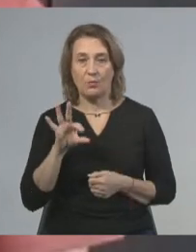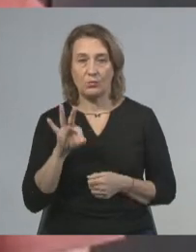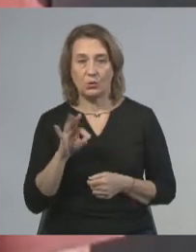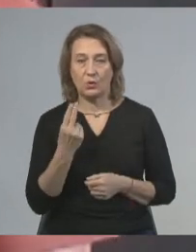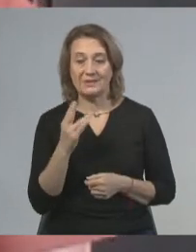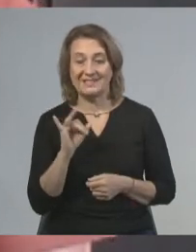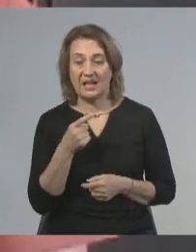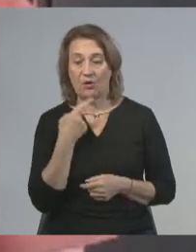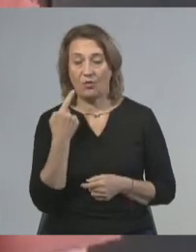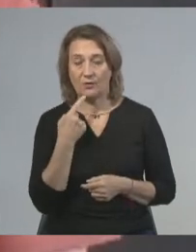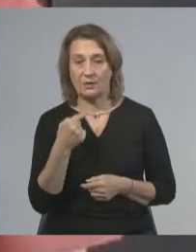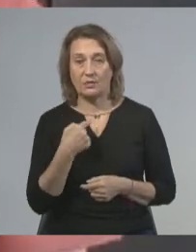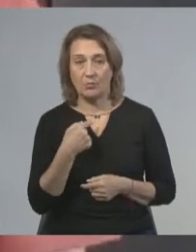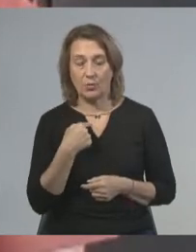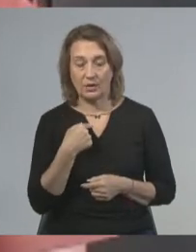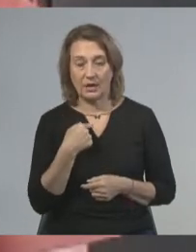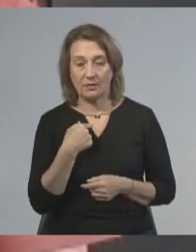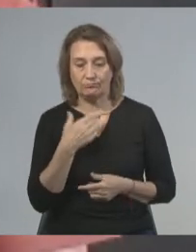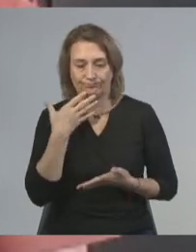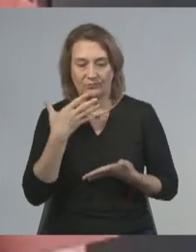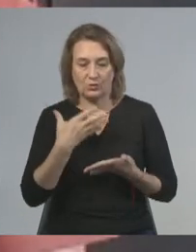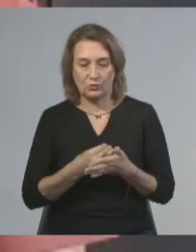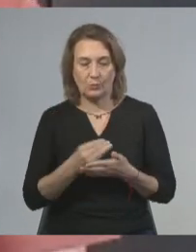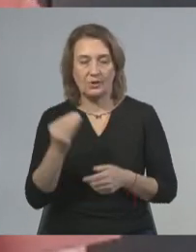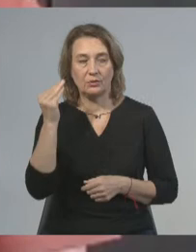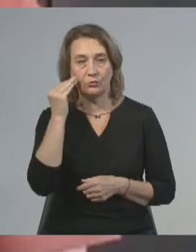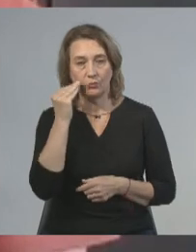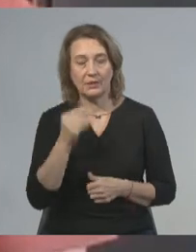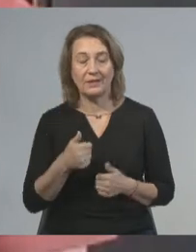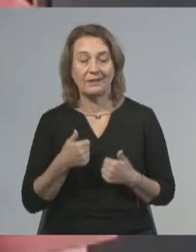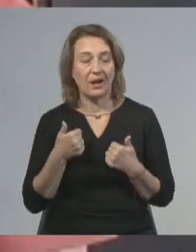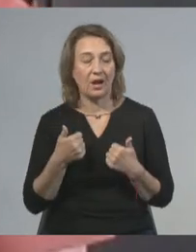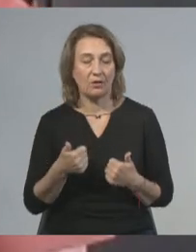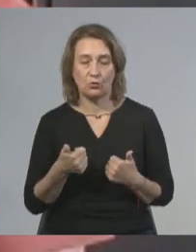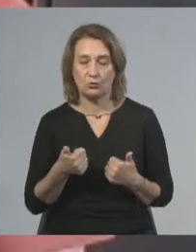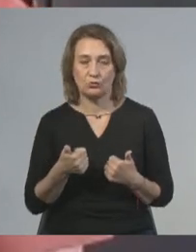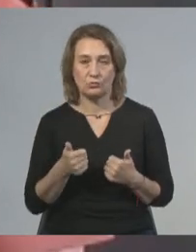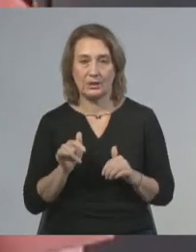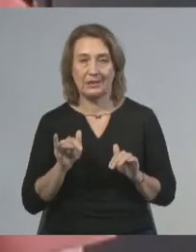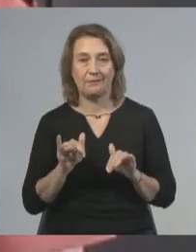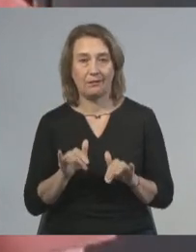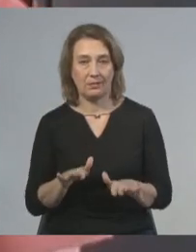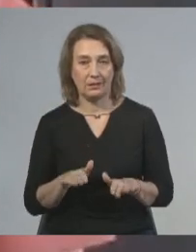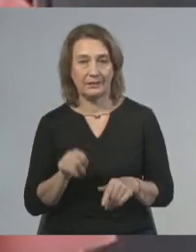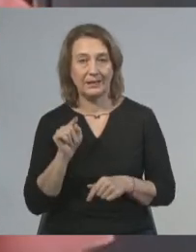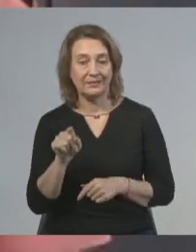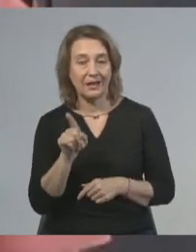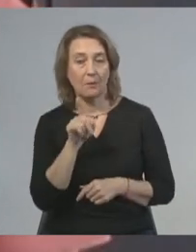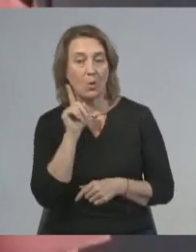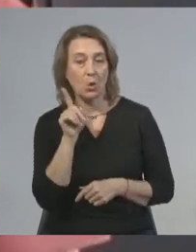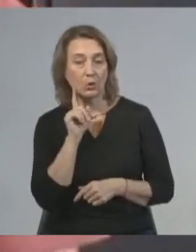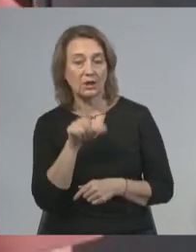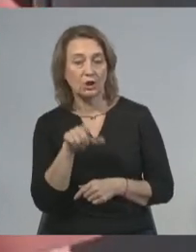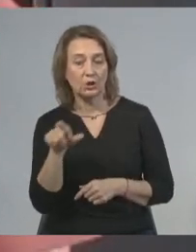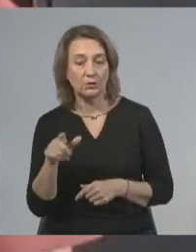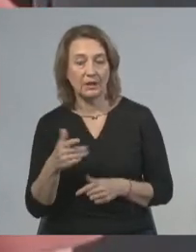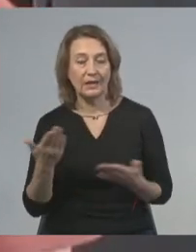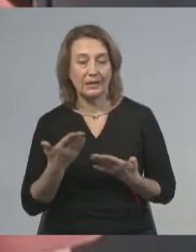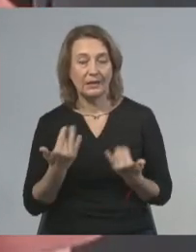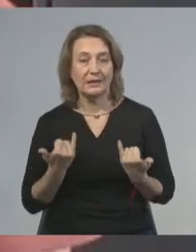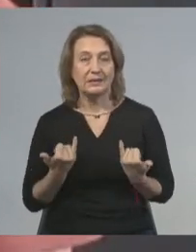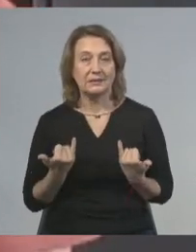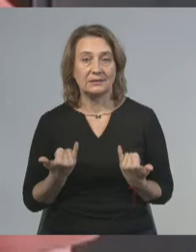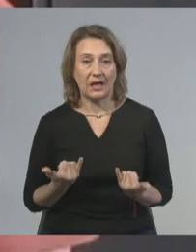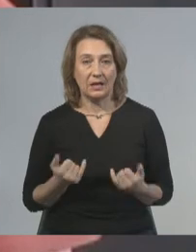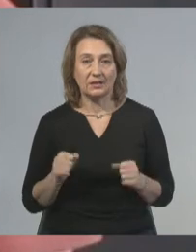so if it will take from two to three years we cannot talk about it for the next elections it seems to me